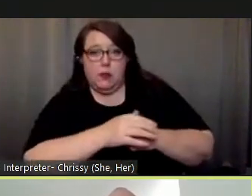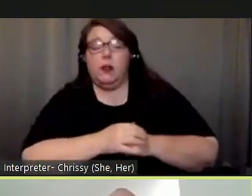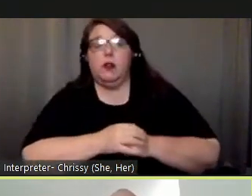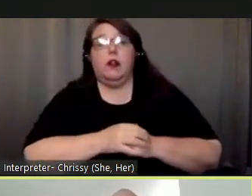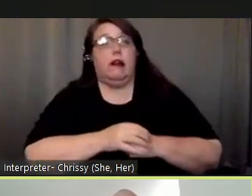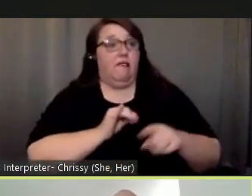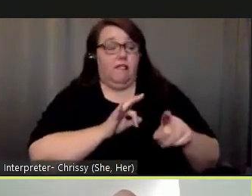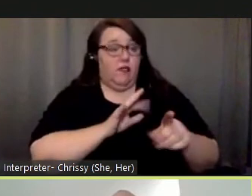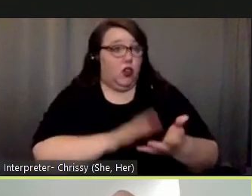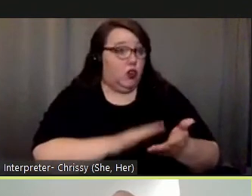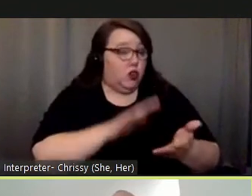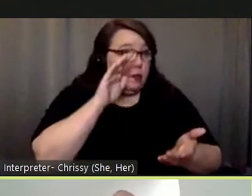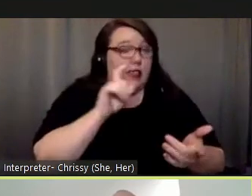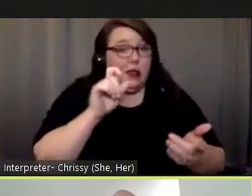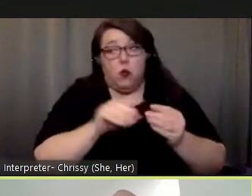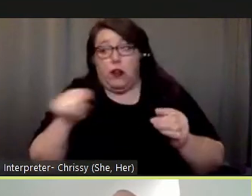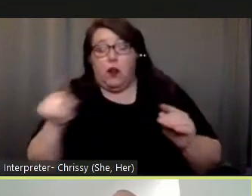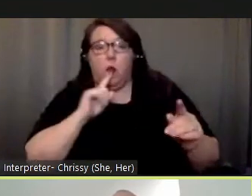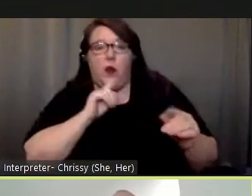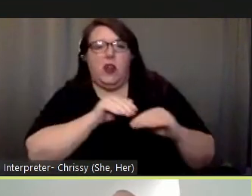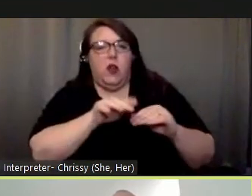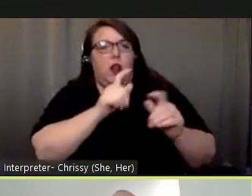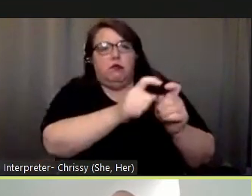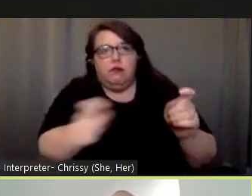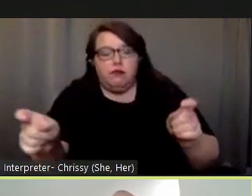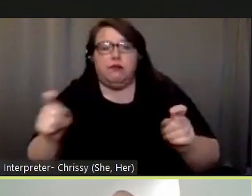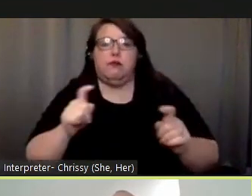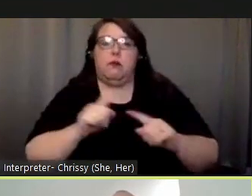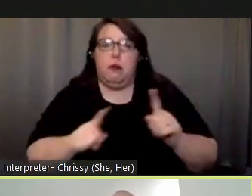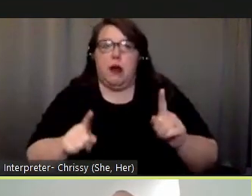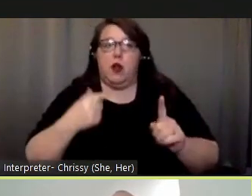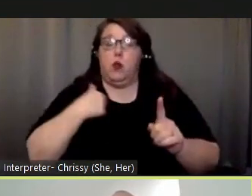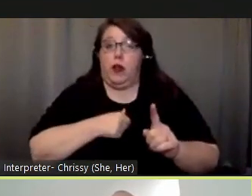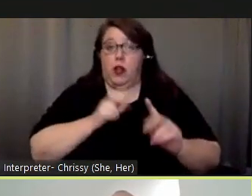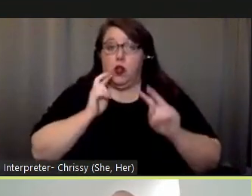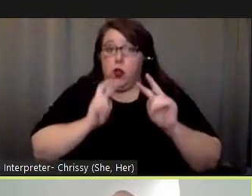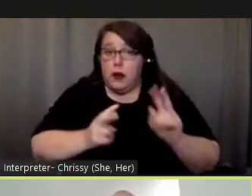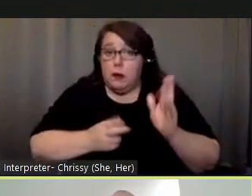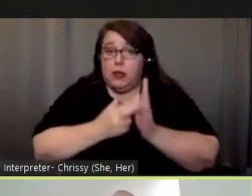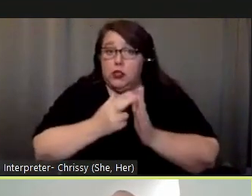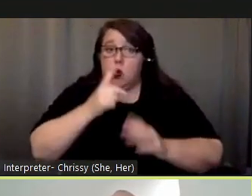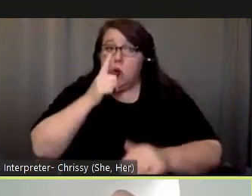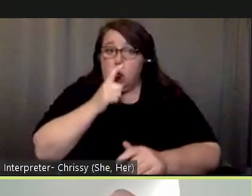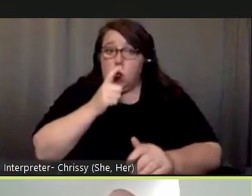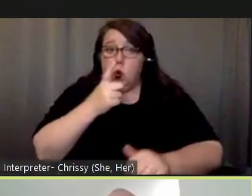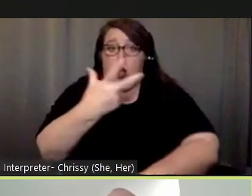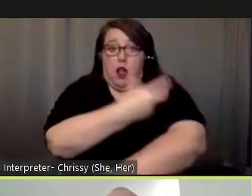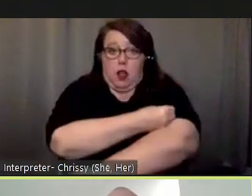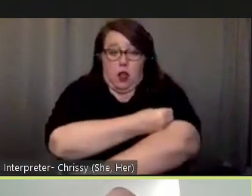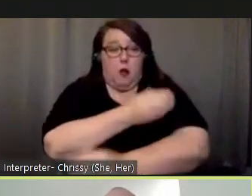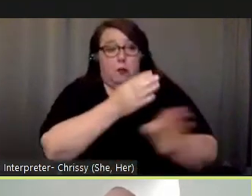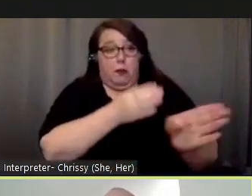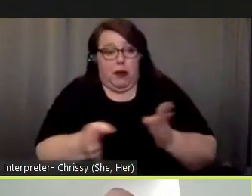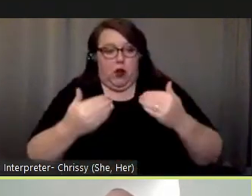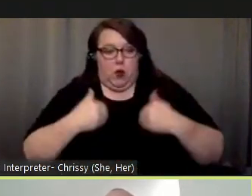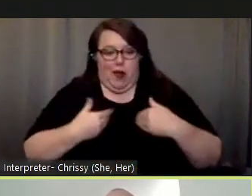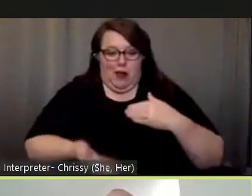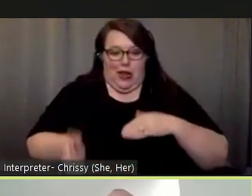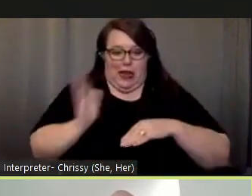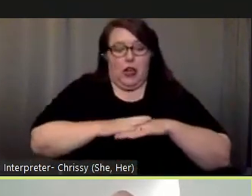needed. But what we're really looking at is making sure that our providers are all prepared to have an increase in their capacity to provide